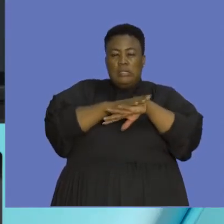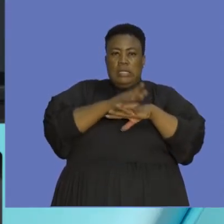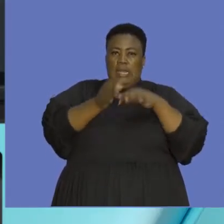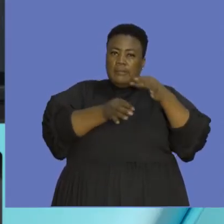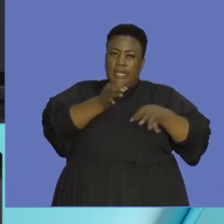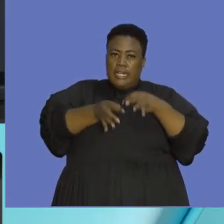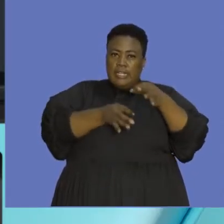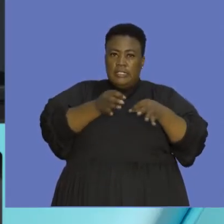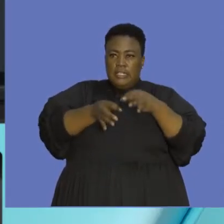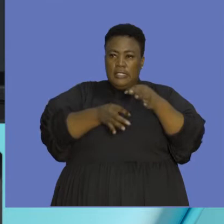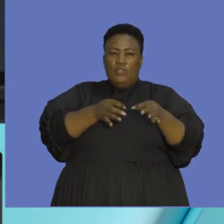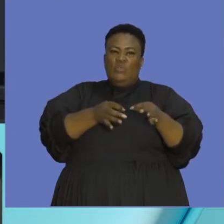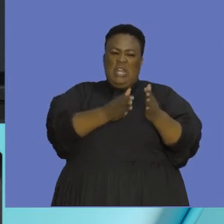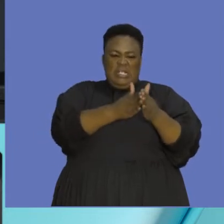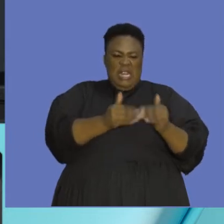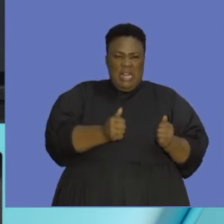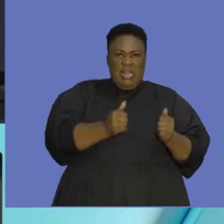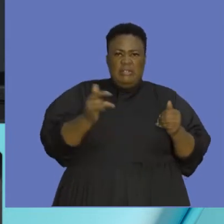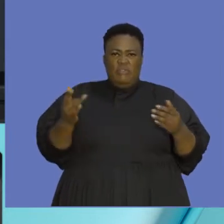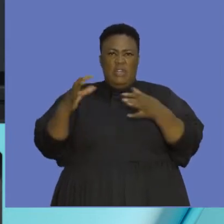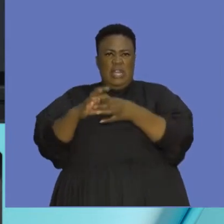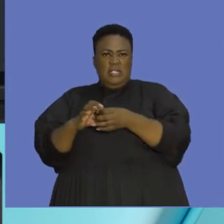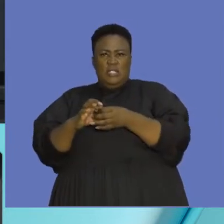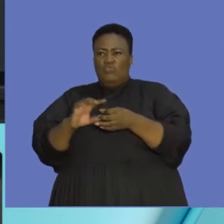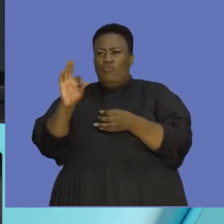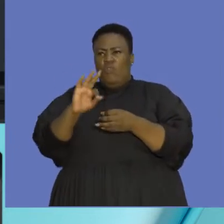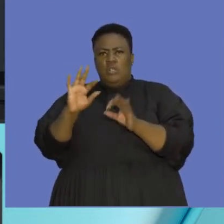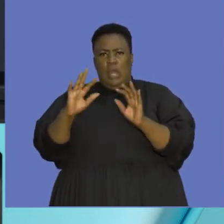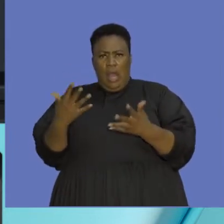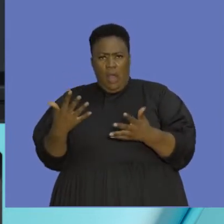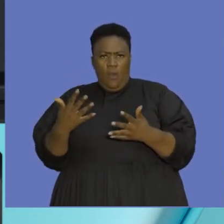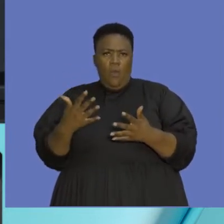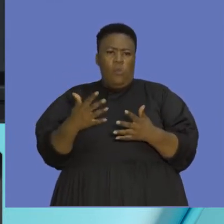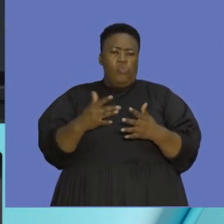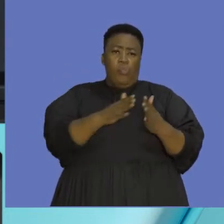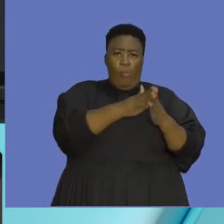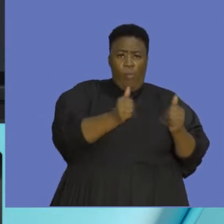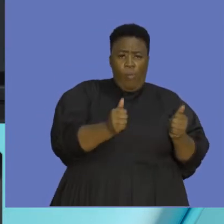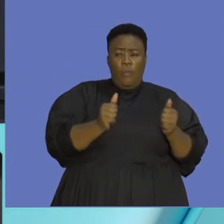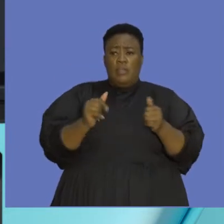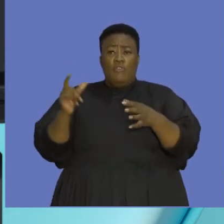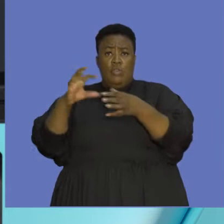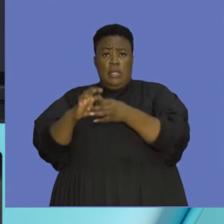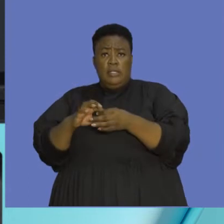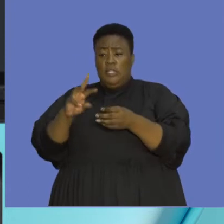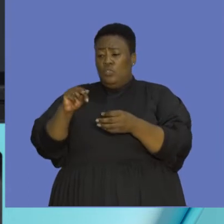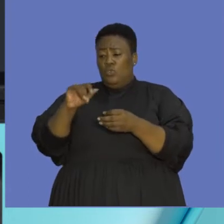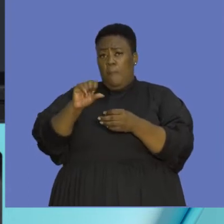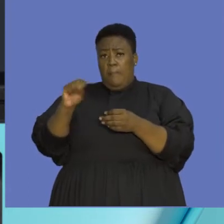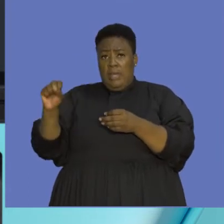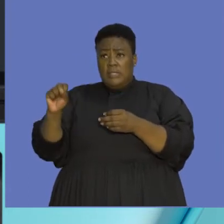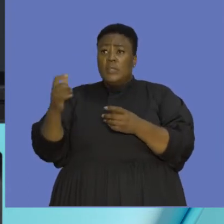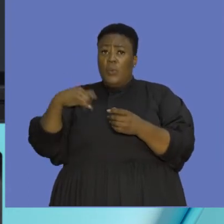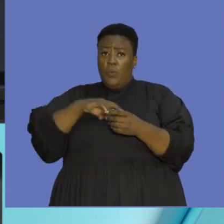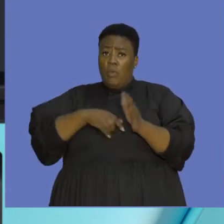what how acceleration is related to force and how acceleration is related to mass. We're going to take a quick break, but when